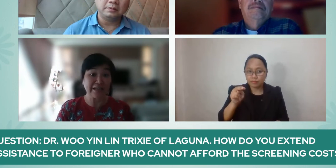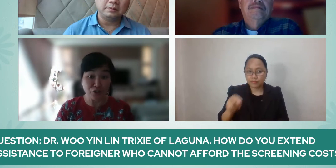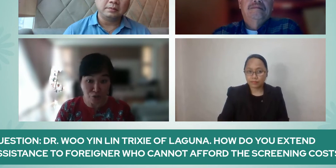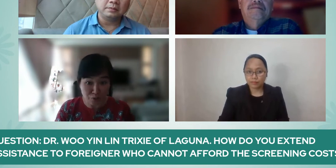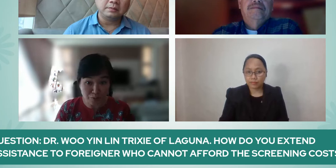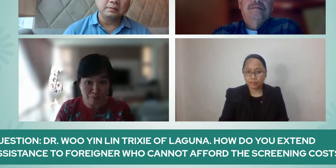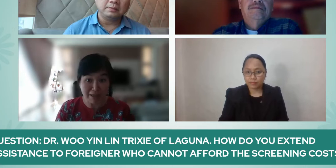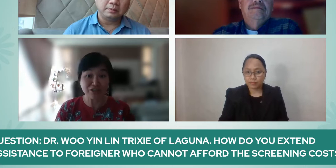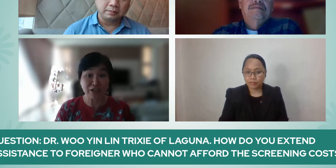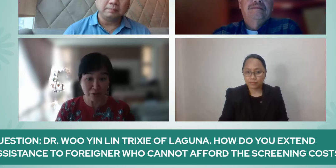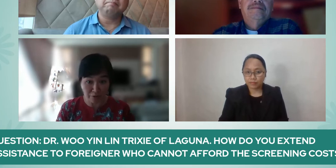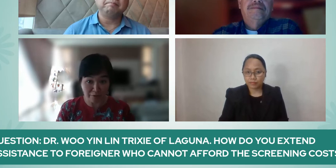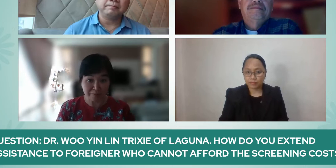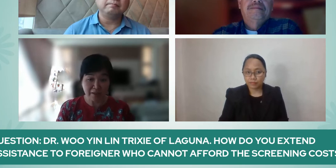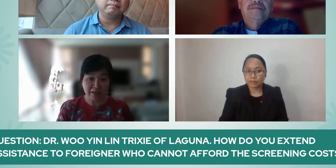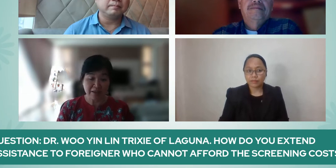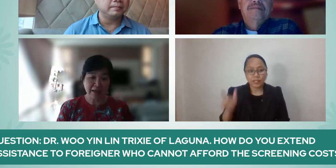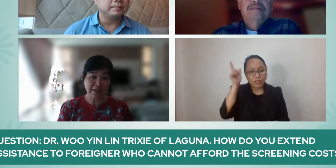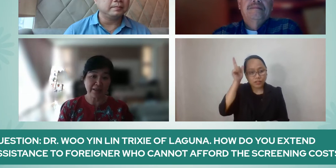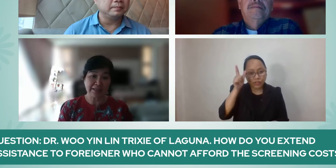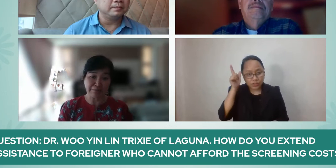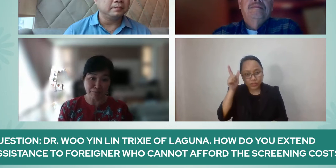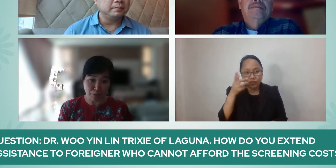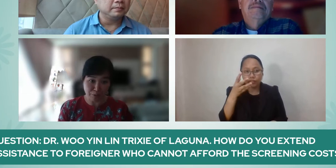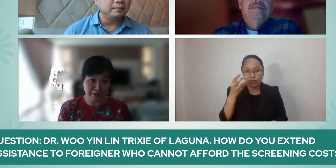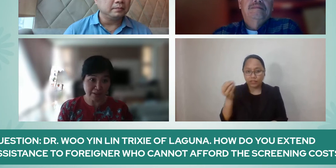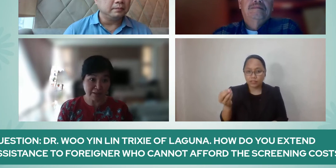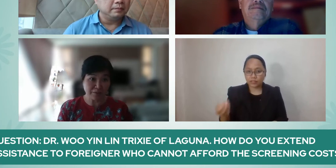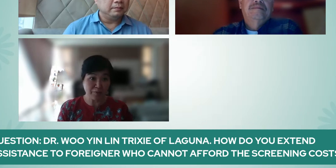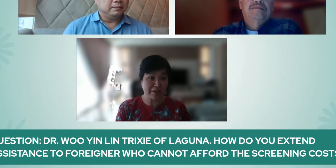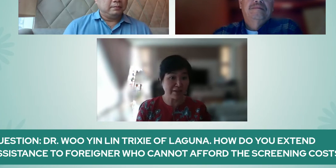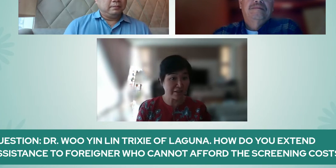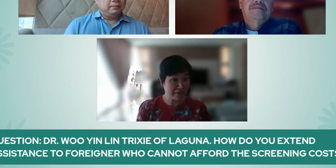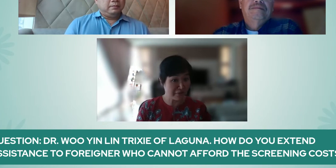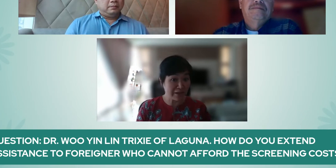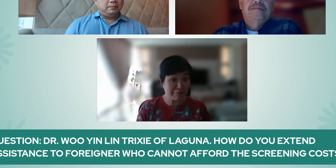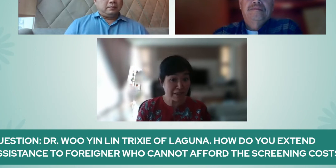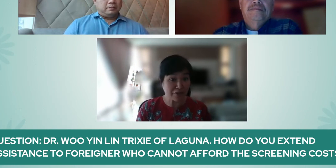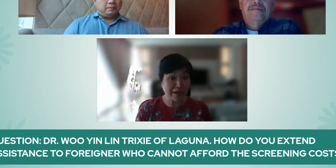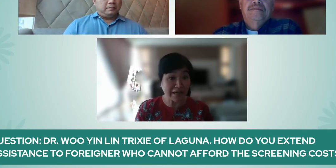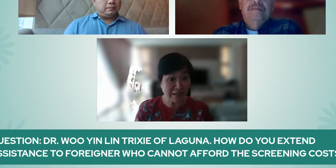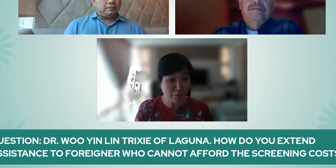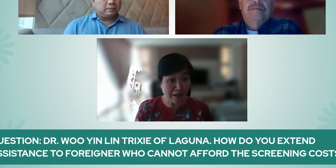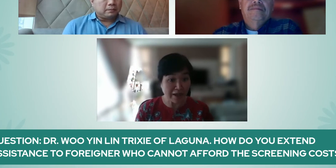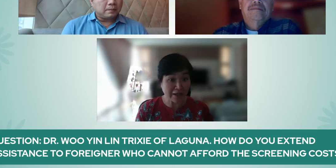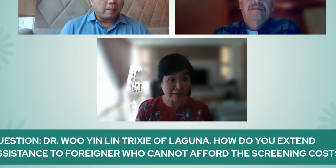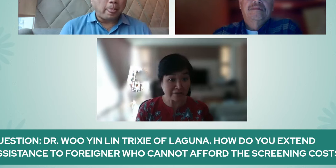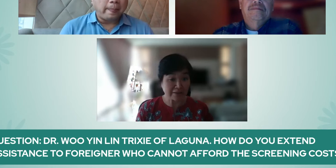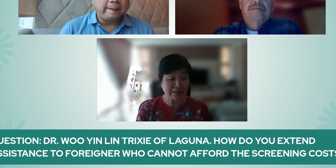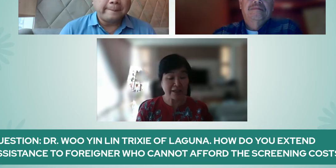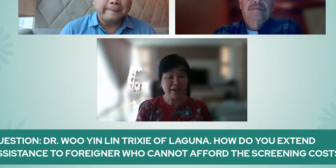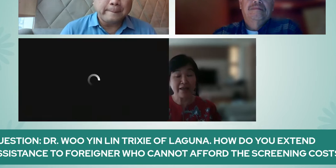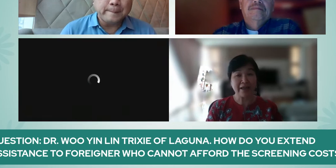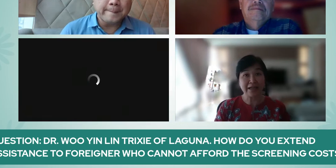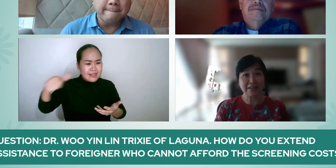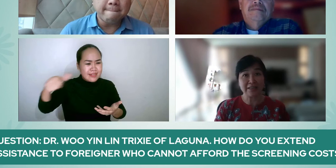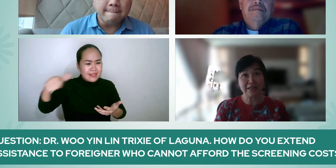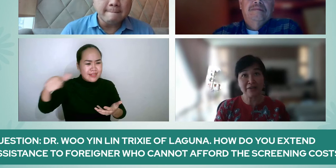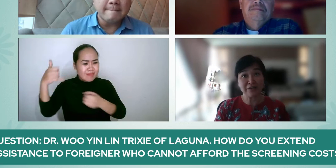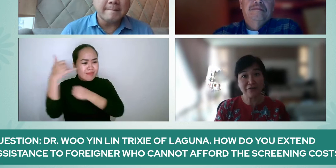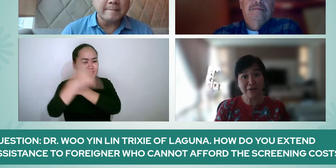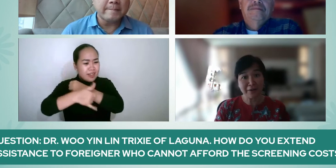issue much at all. I think it's important, whether it's in Philippines or anywhere else, that